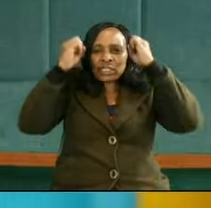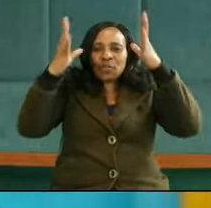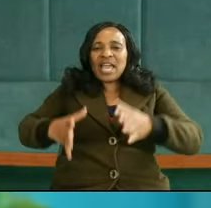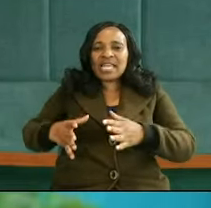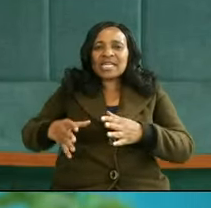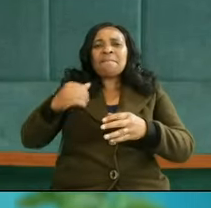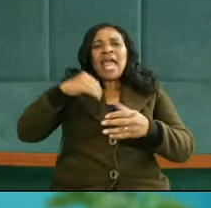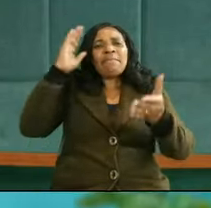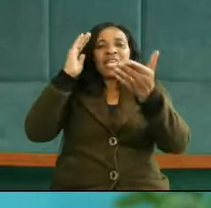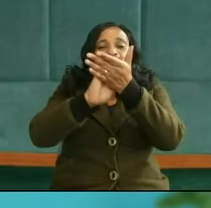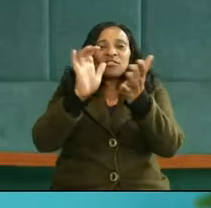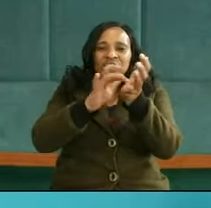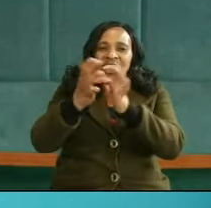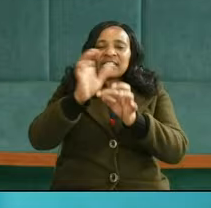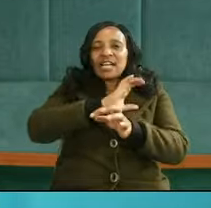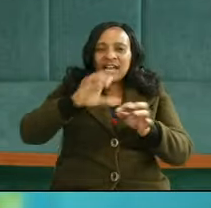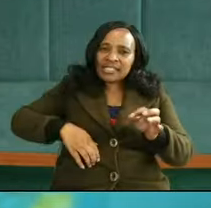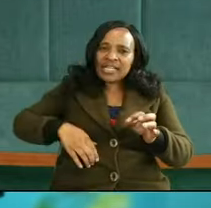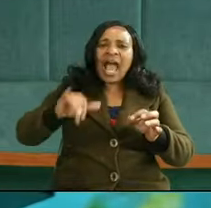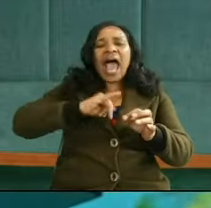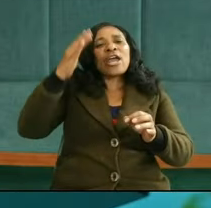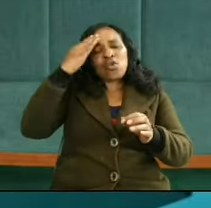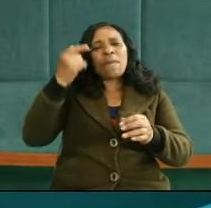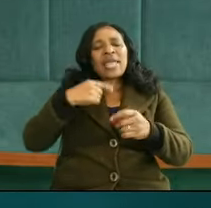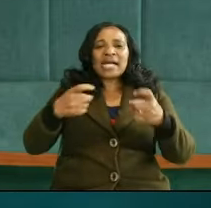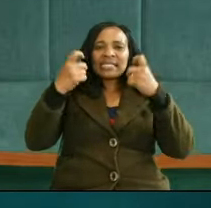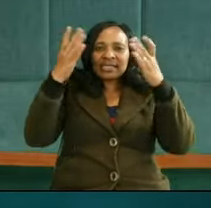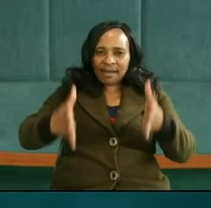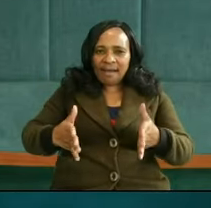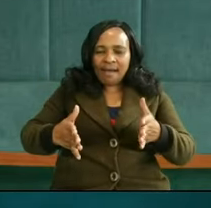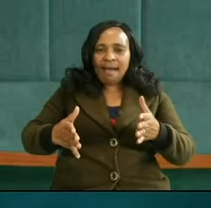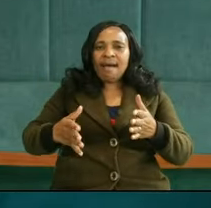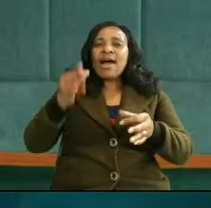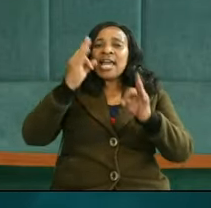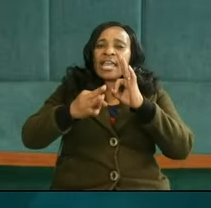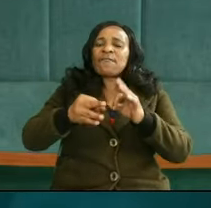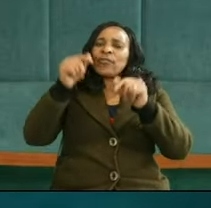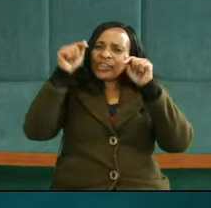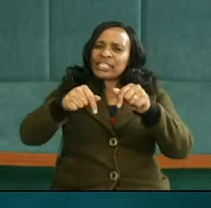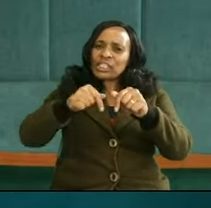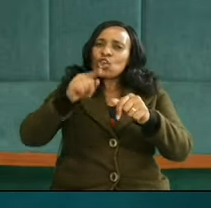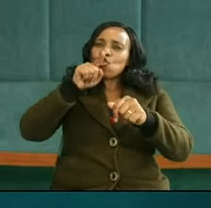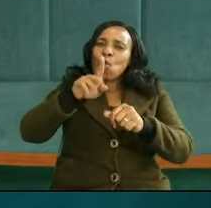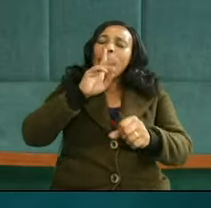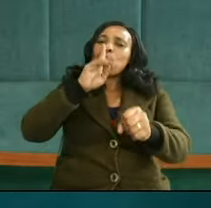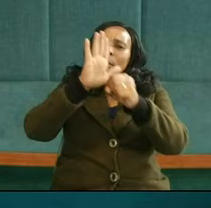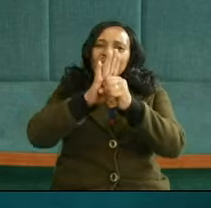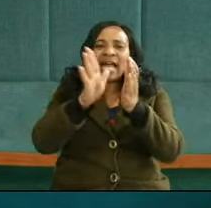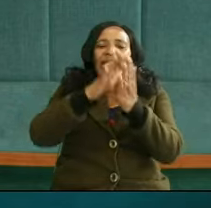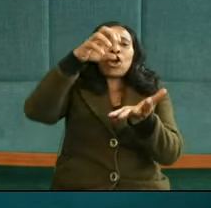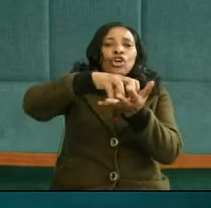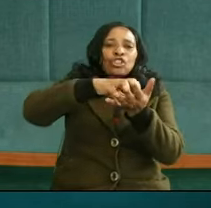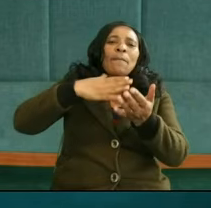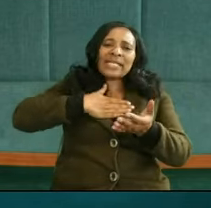God. I believe in Jesus Christ, my Lord and my Savior. If this is your conviction, will you